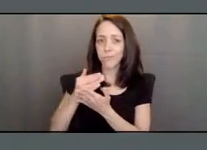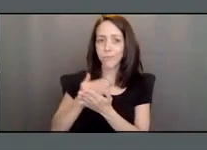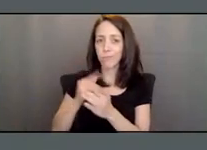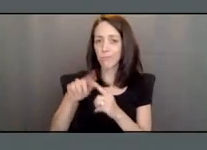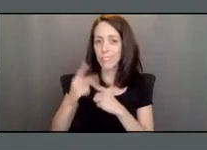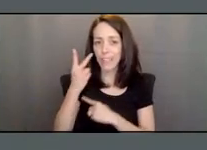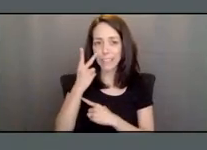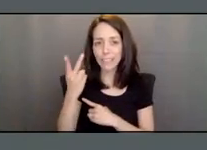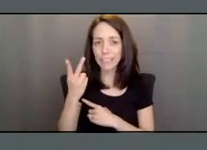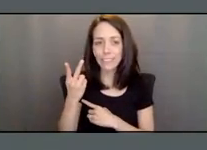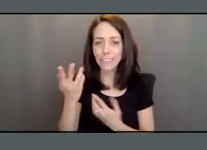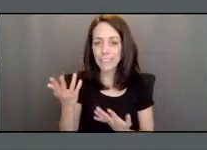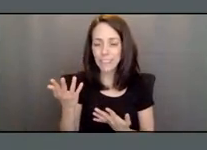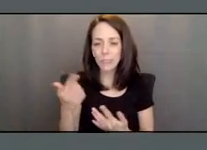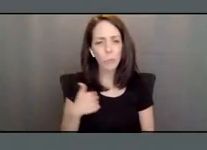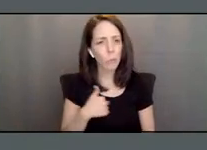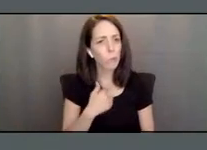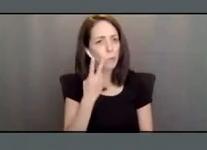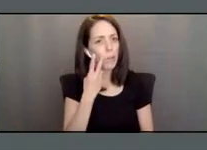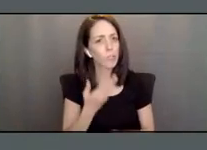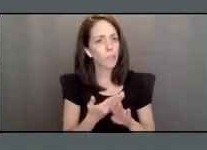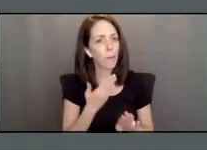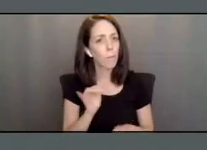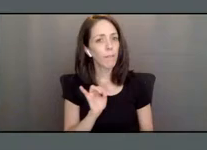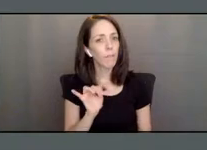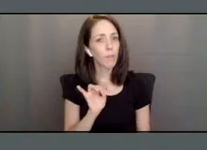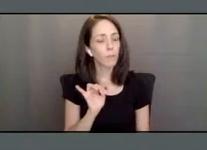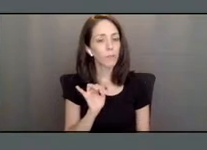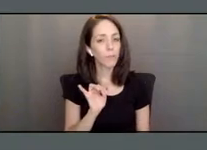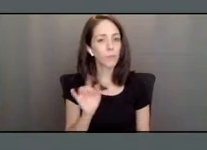of Yeah, I saw her a little bit ago, too.